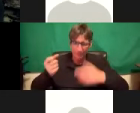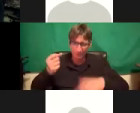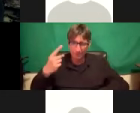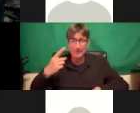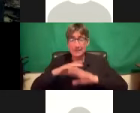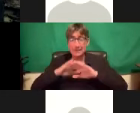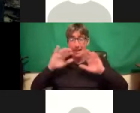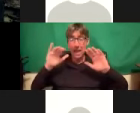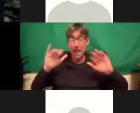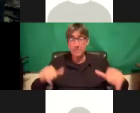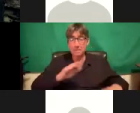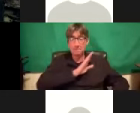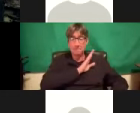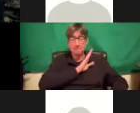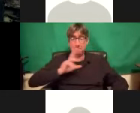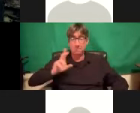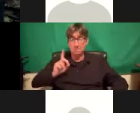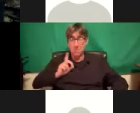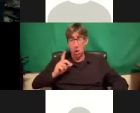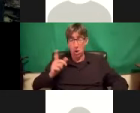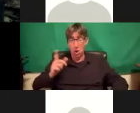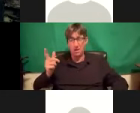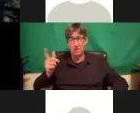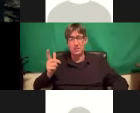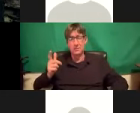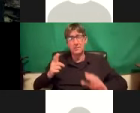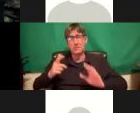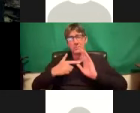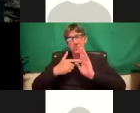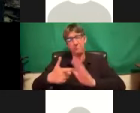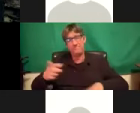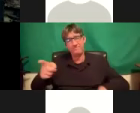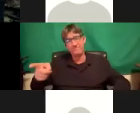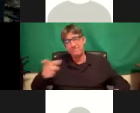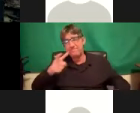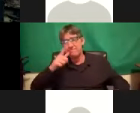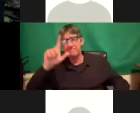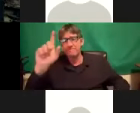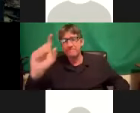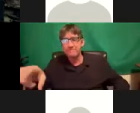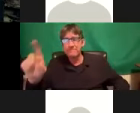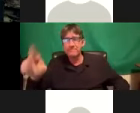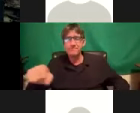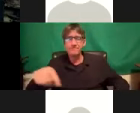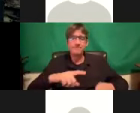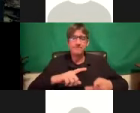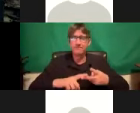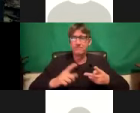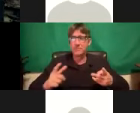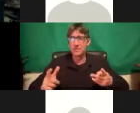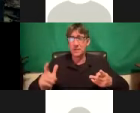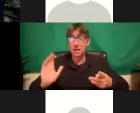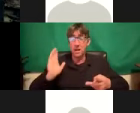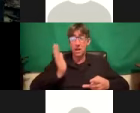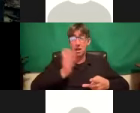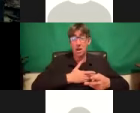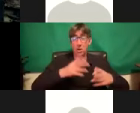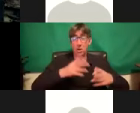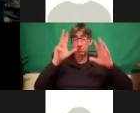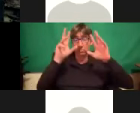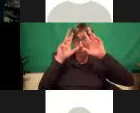clearly indicated that it was unnecessary. We have a president who is very much pro